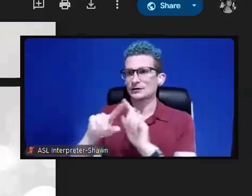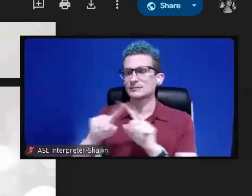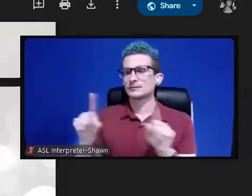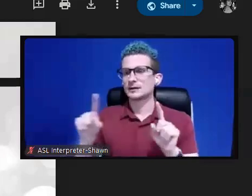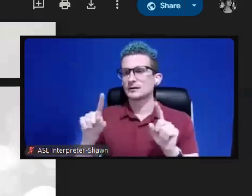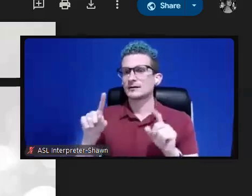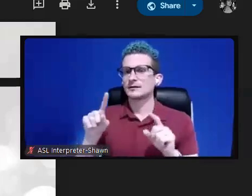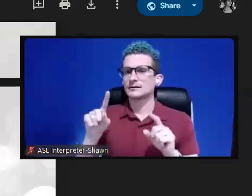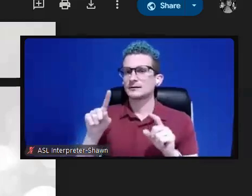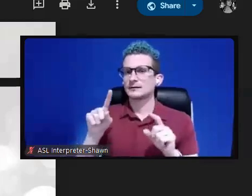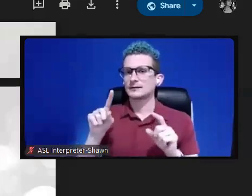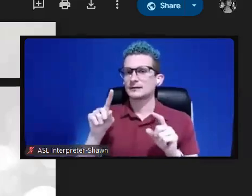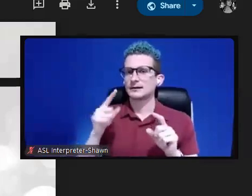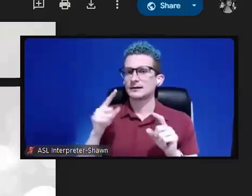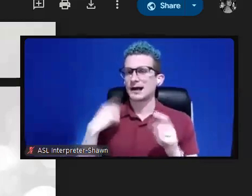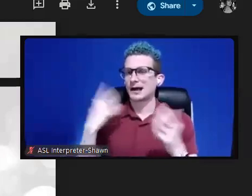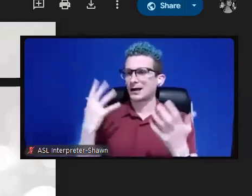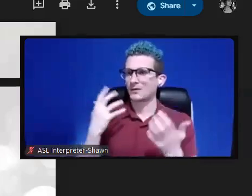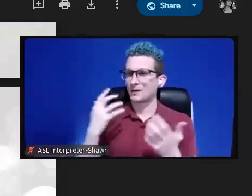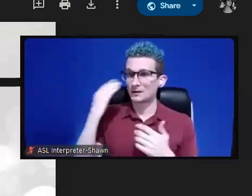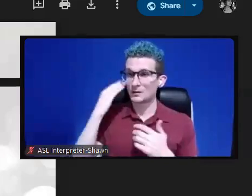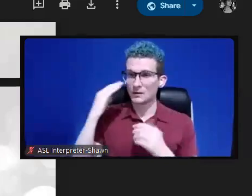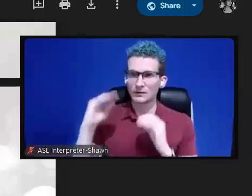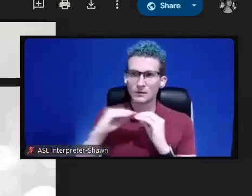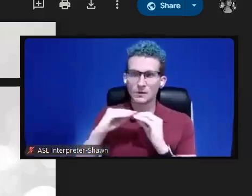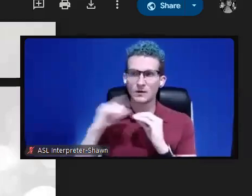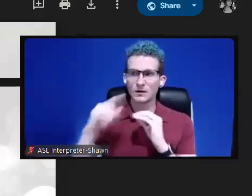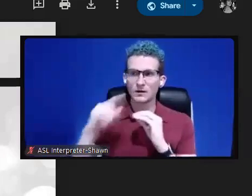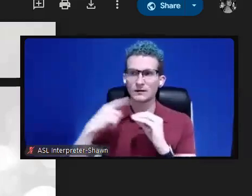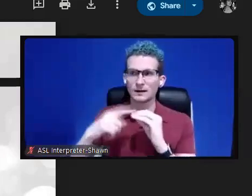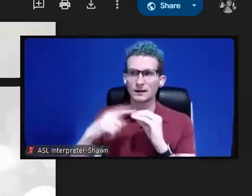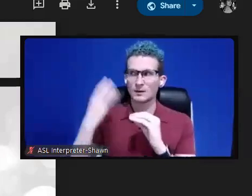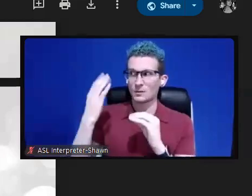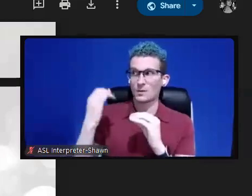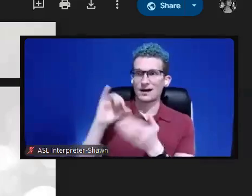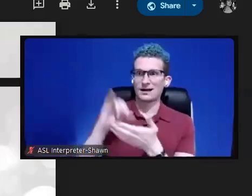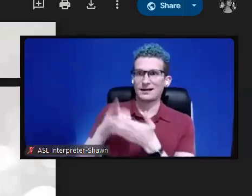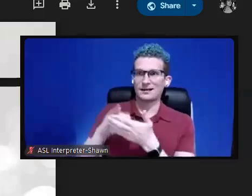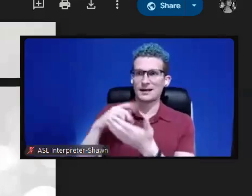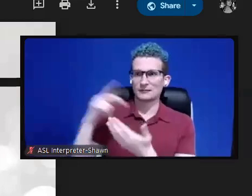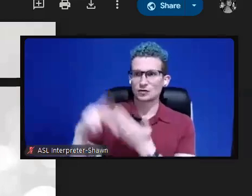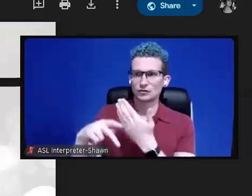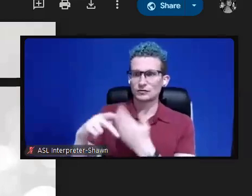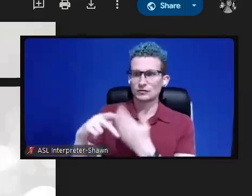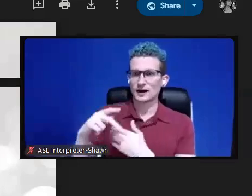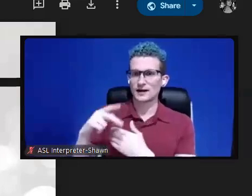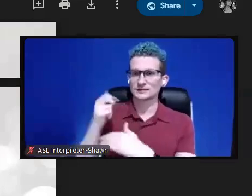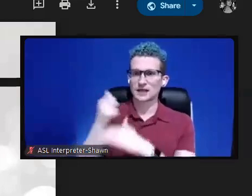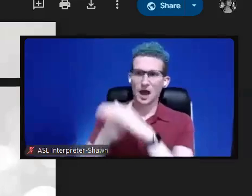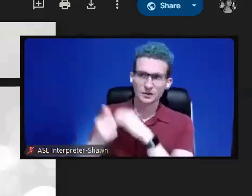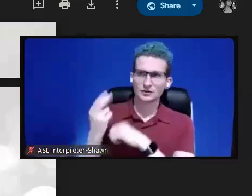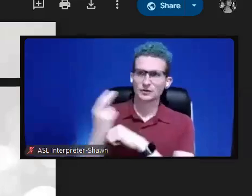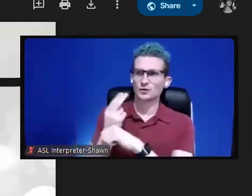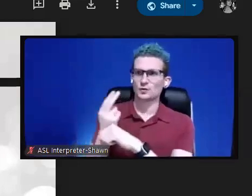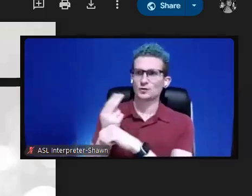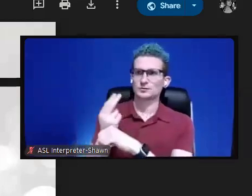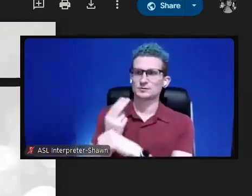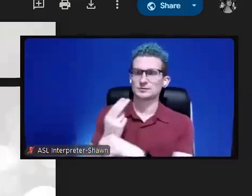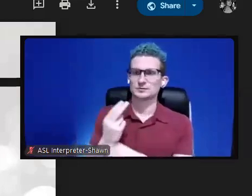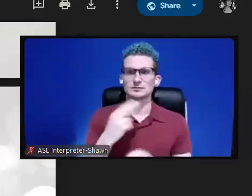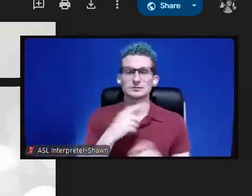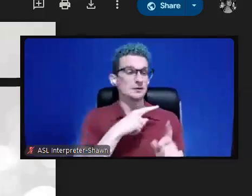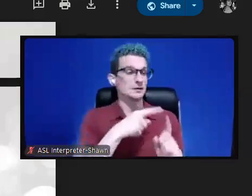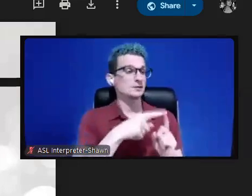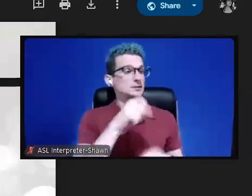know more about why this program has been underutilized. Yeah, and what were the community efforts that were